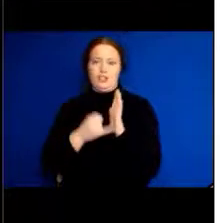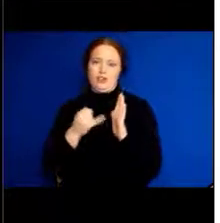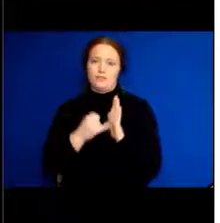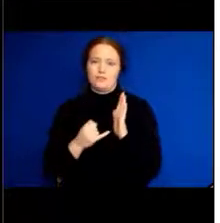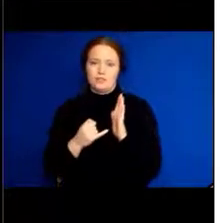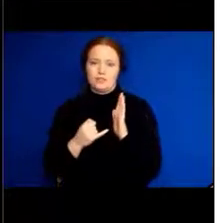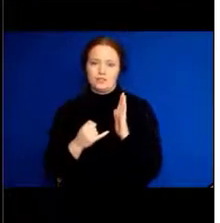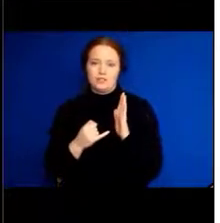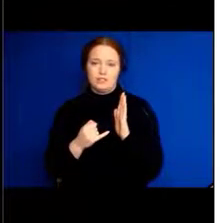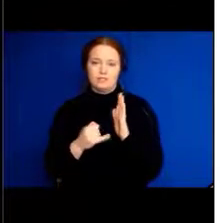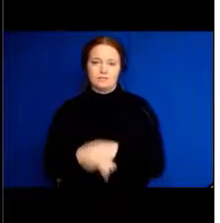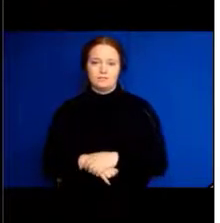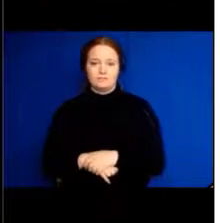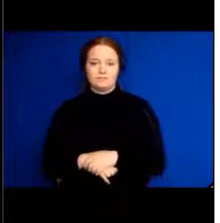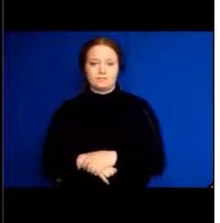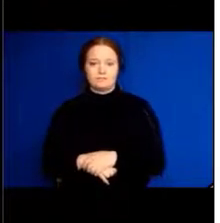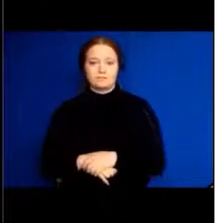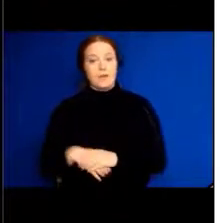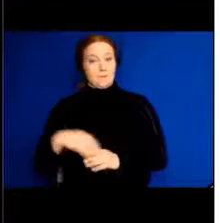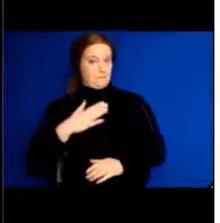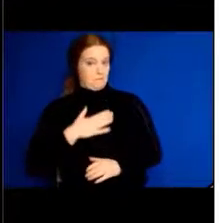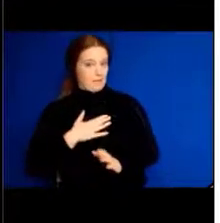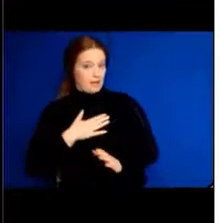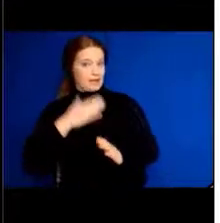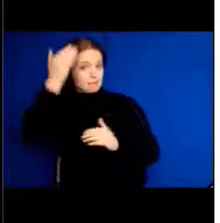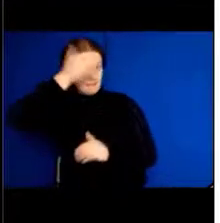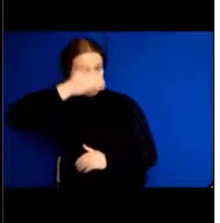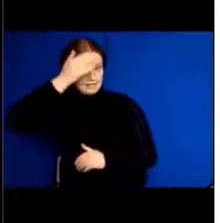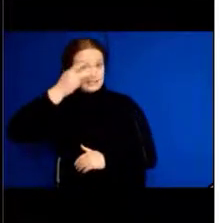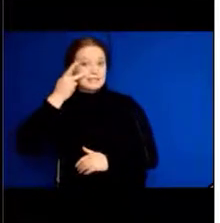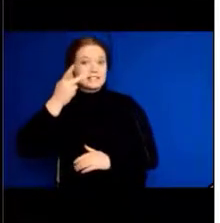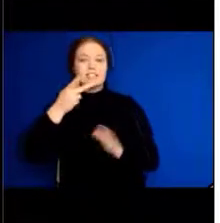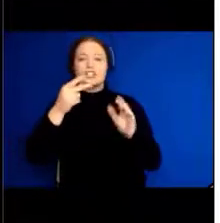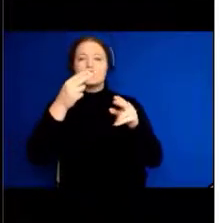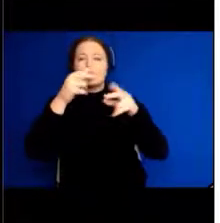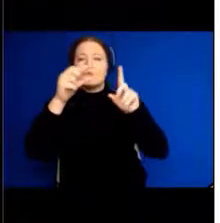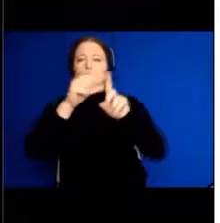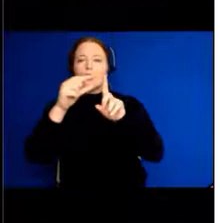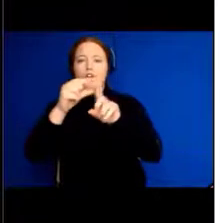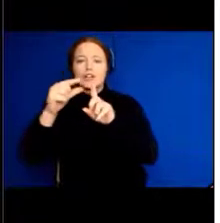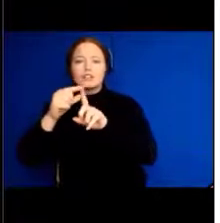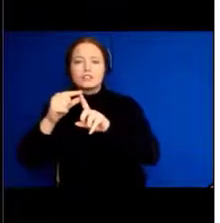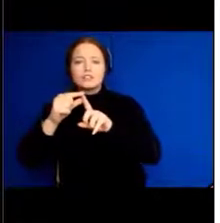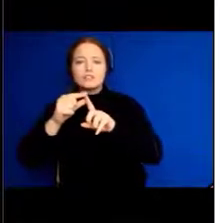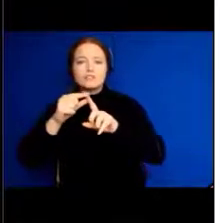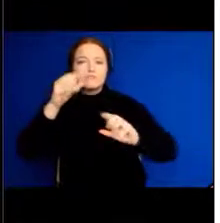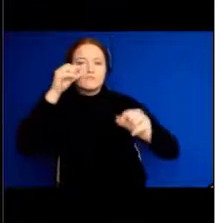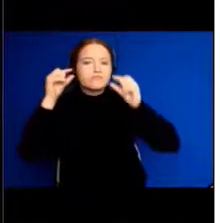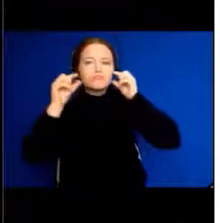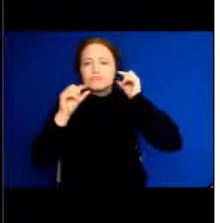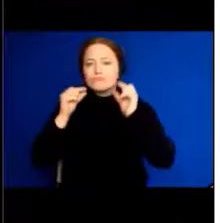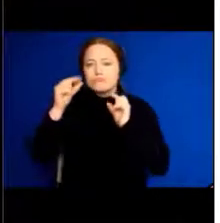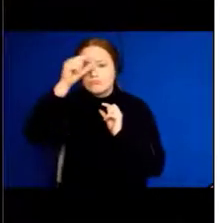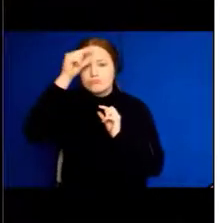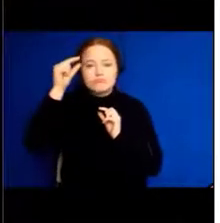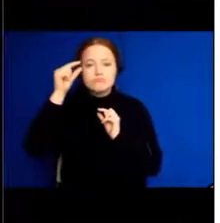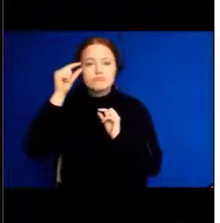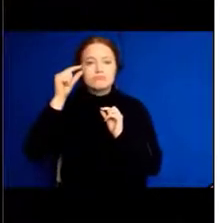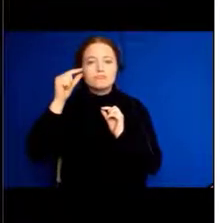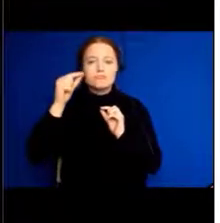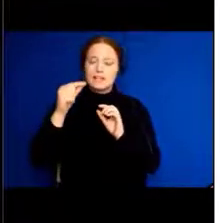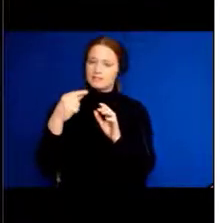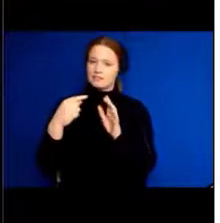The words on this mask, they all go to how to be more